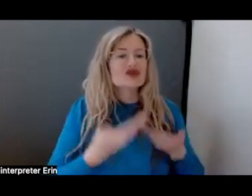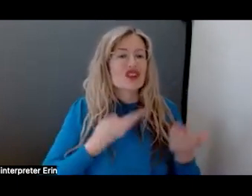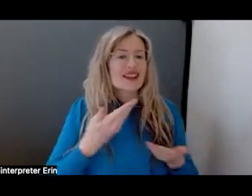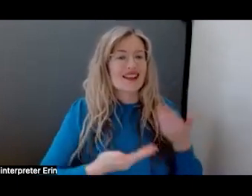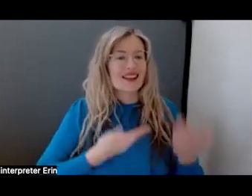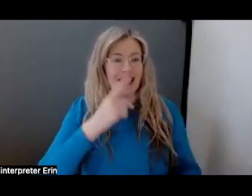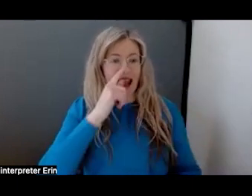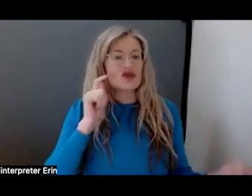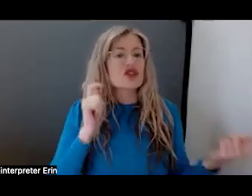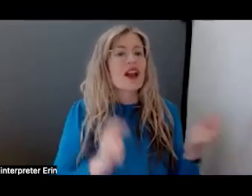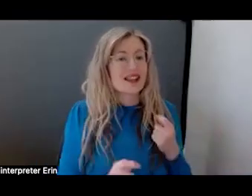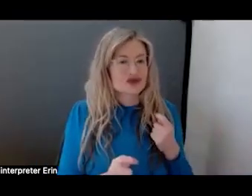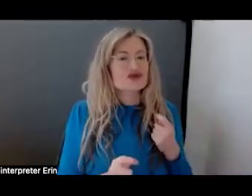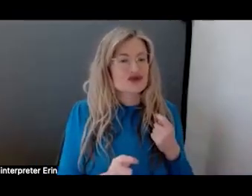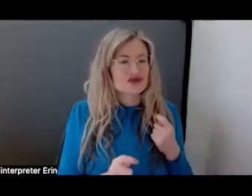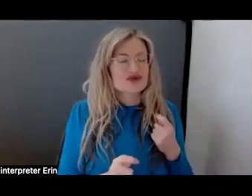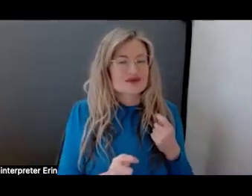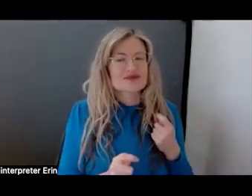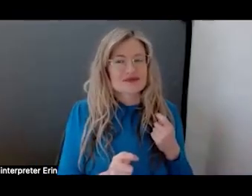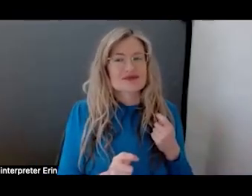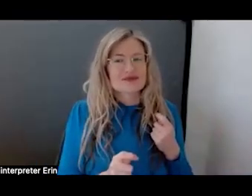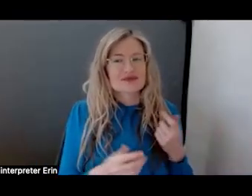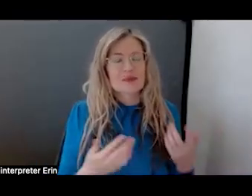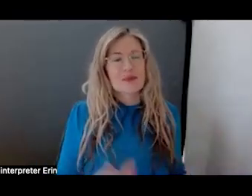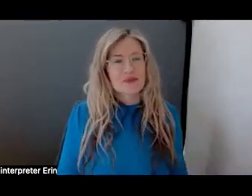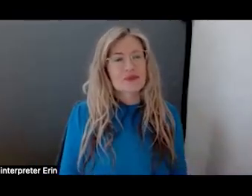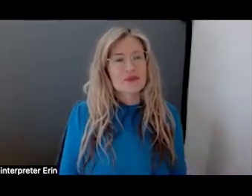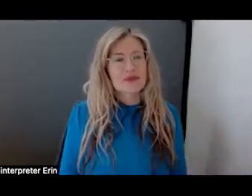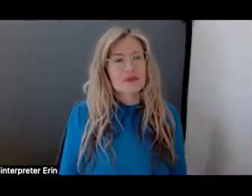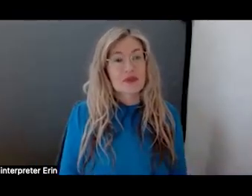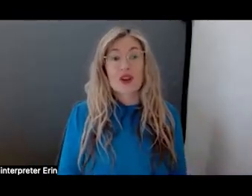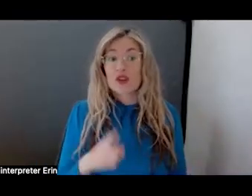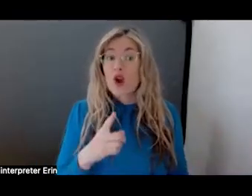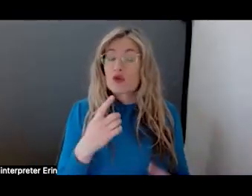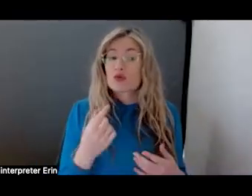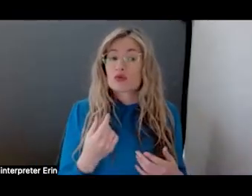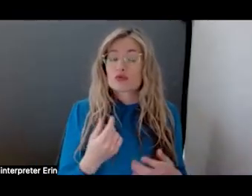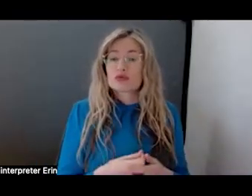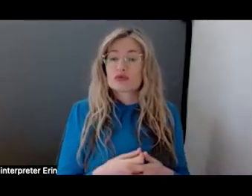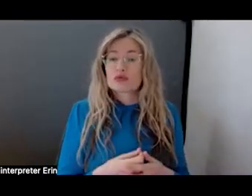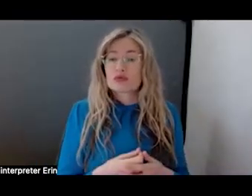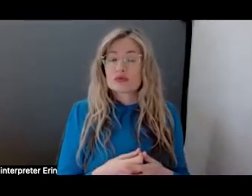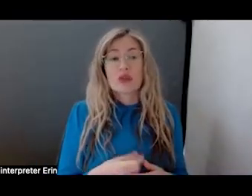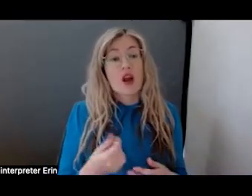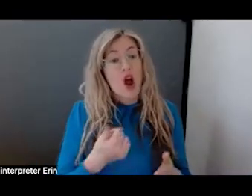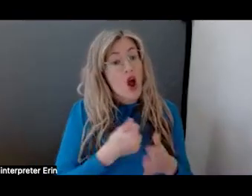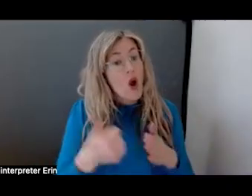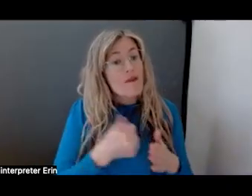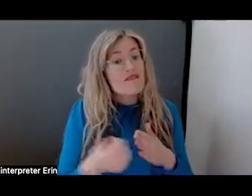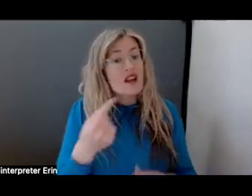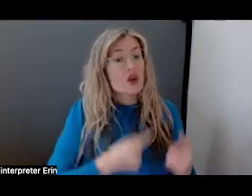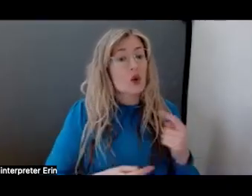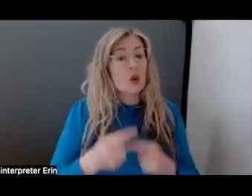we said that oftentimes we apply in calls and we make promises